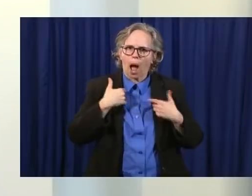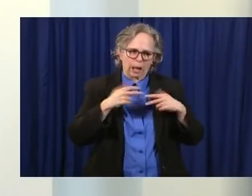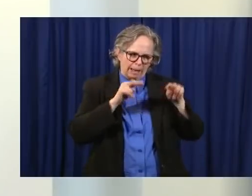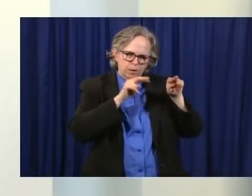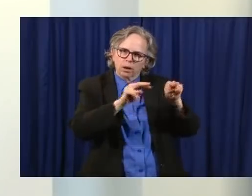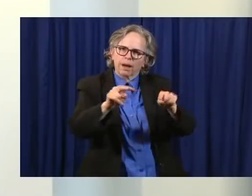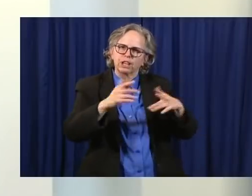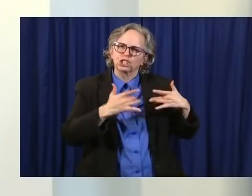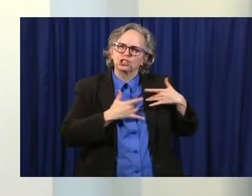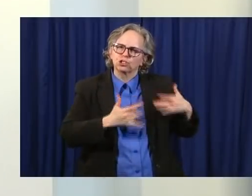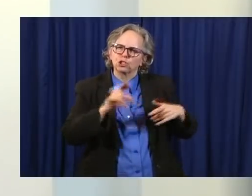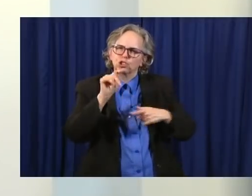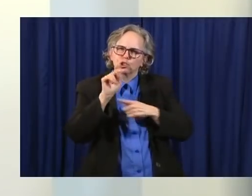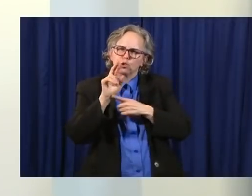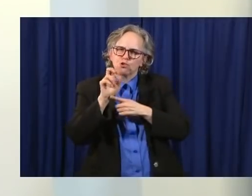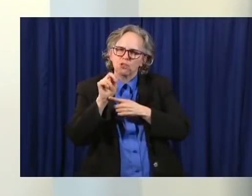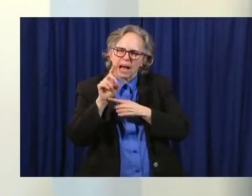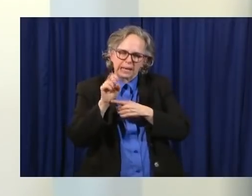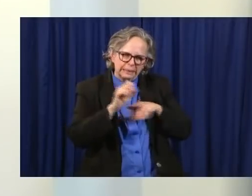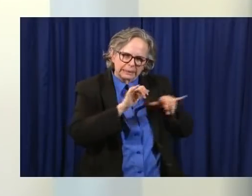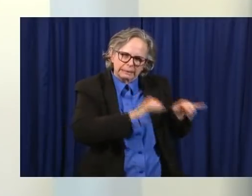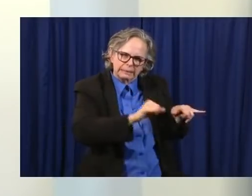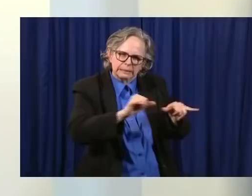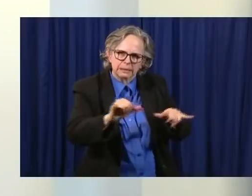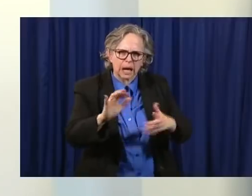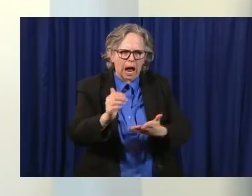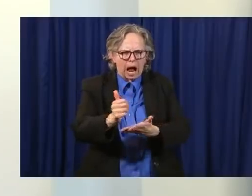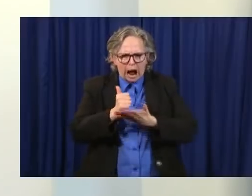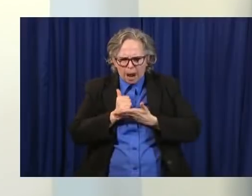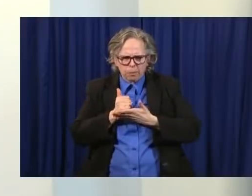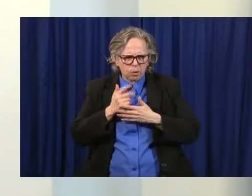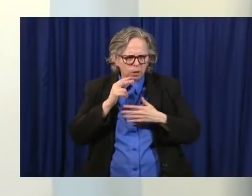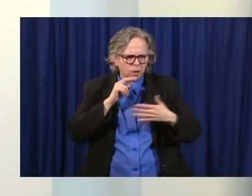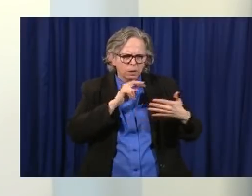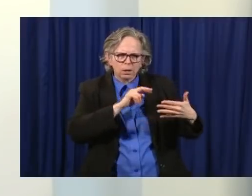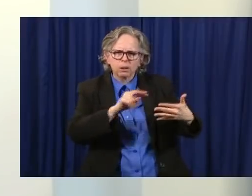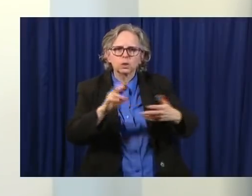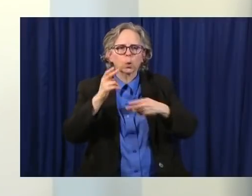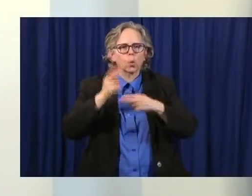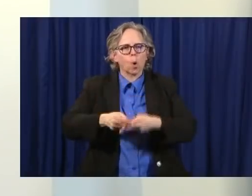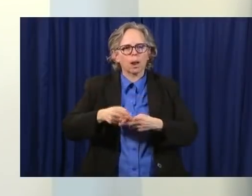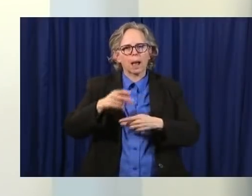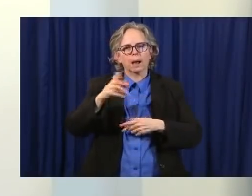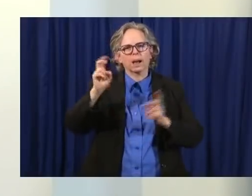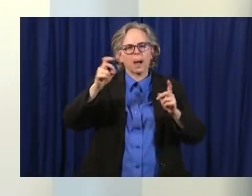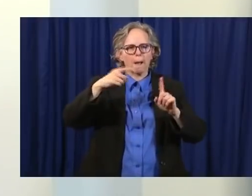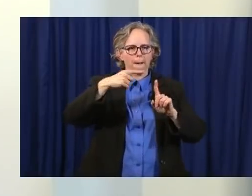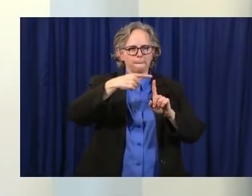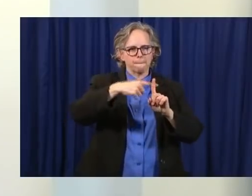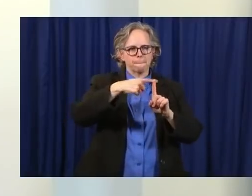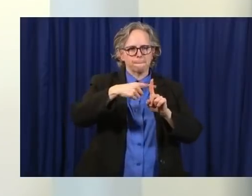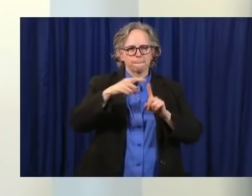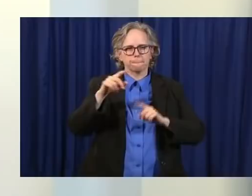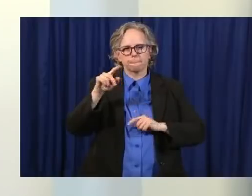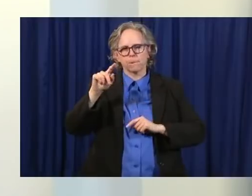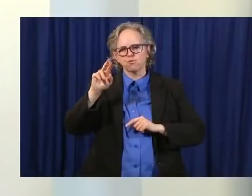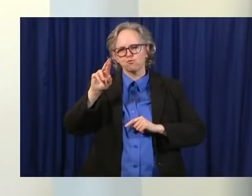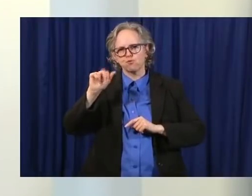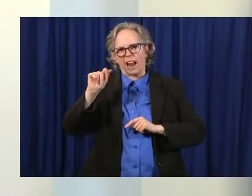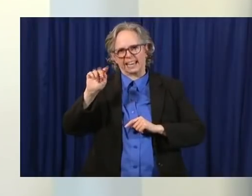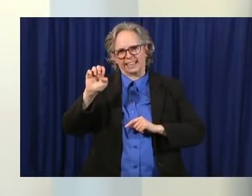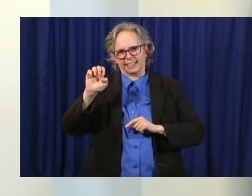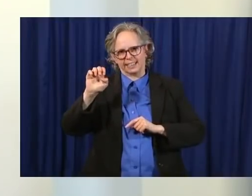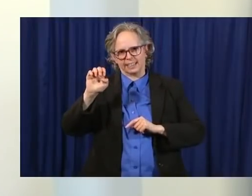called a positivity rate. And that lets you look at the amount of positive tests versus all the tests you did and the tests